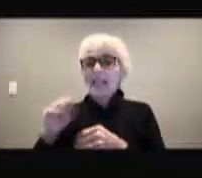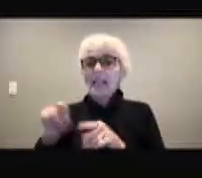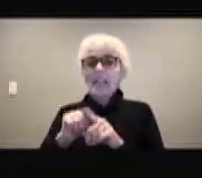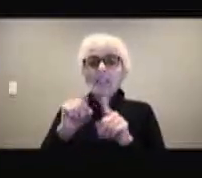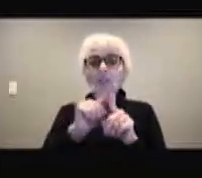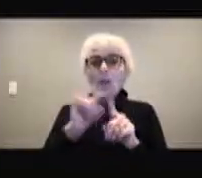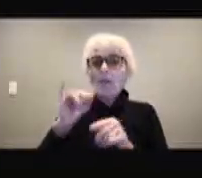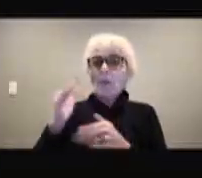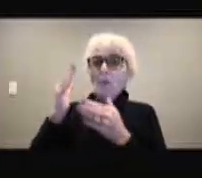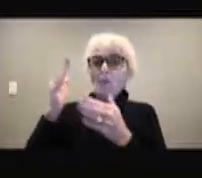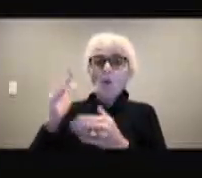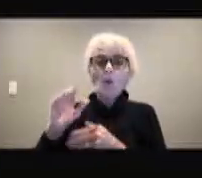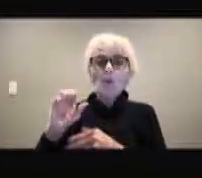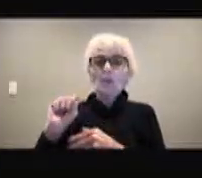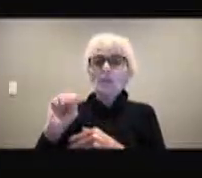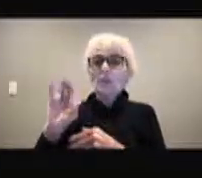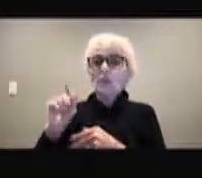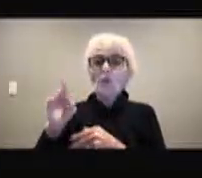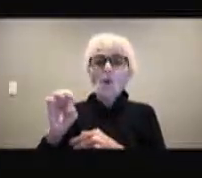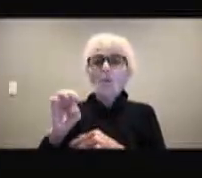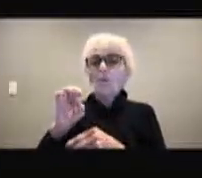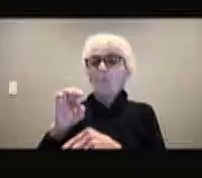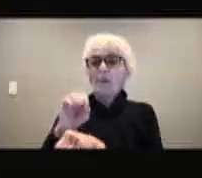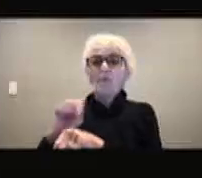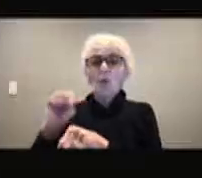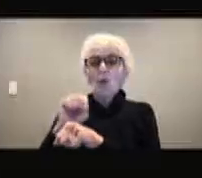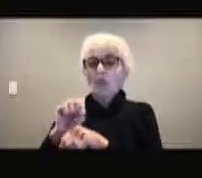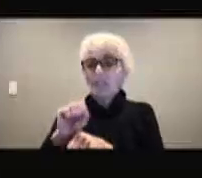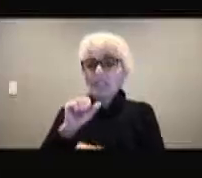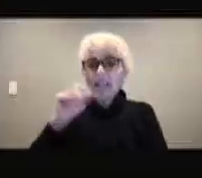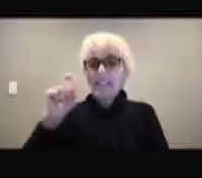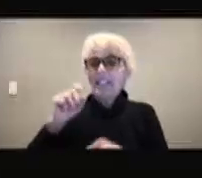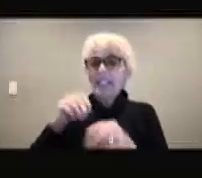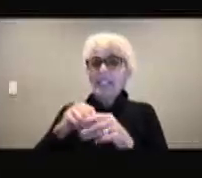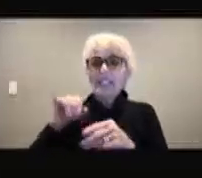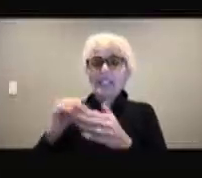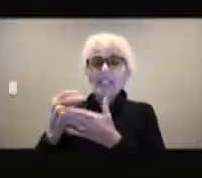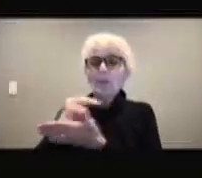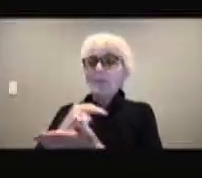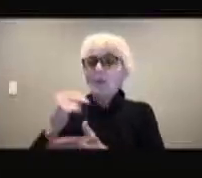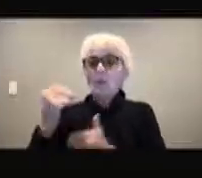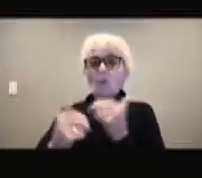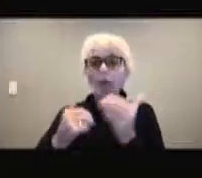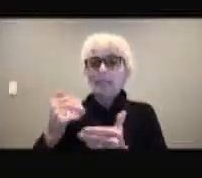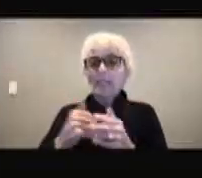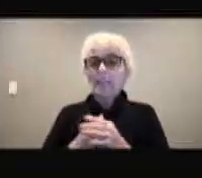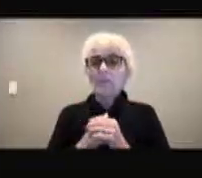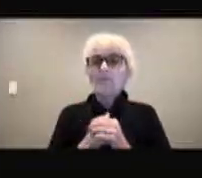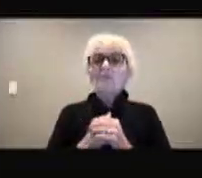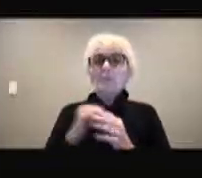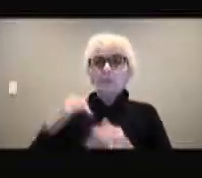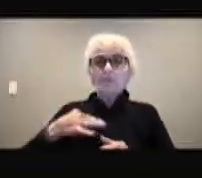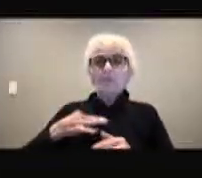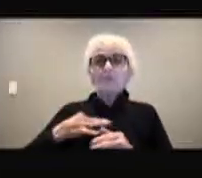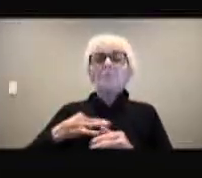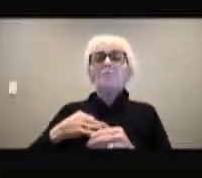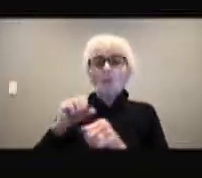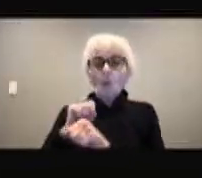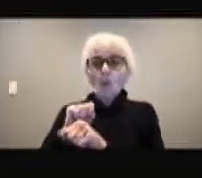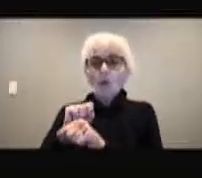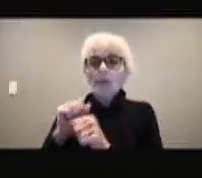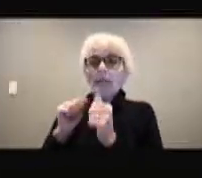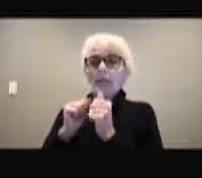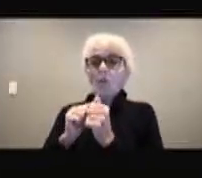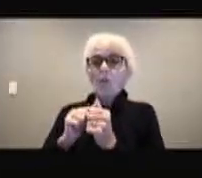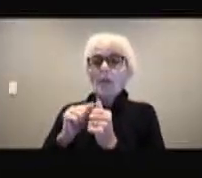of this review process. The The applicant is currently working with the forestry